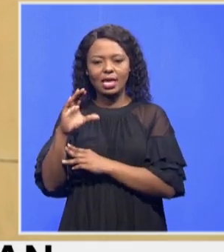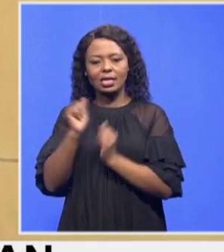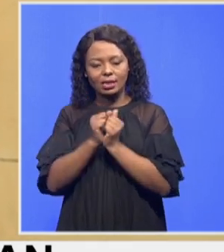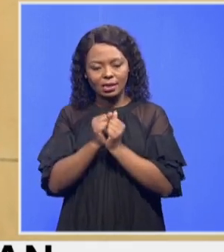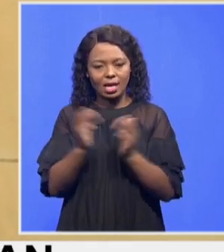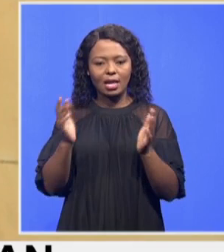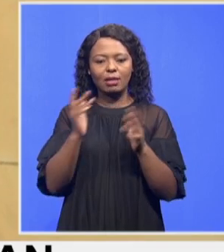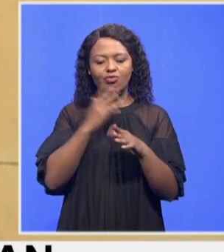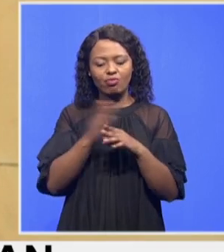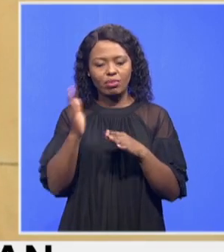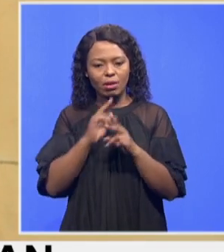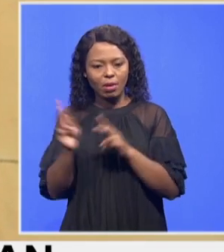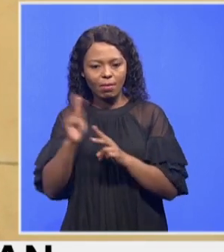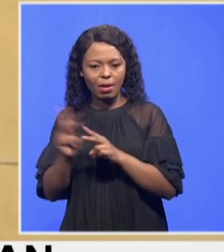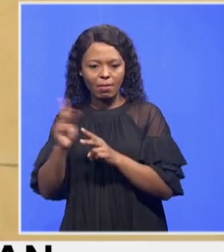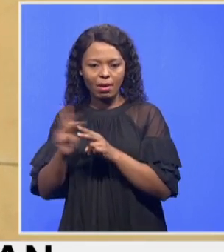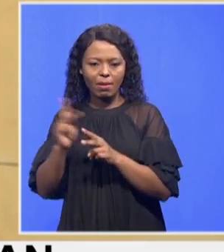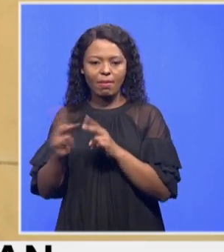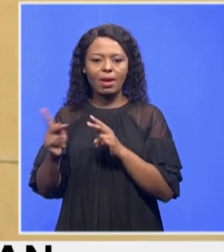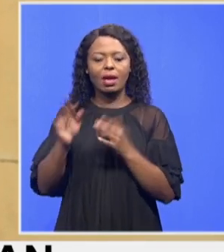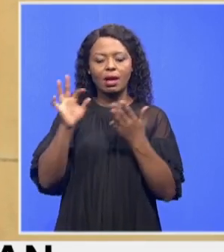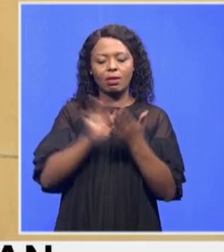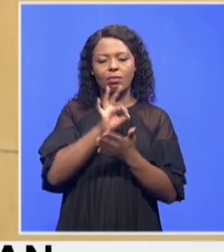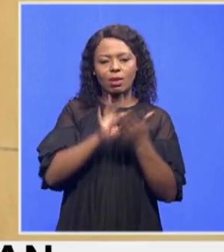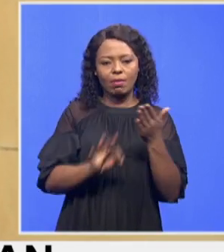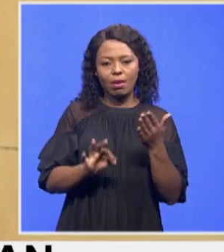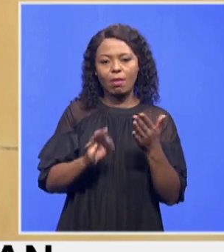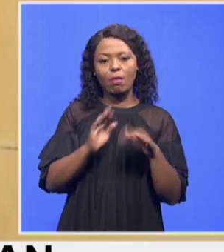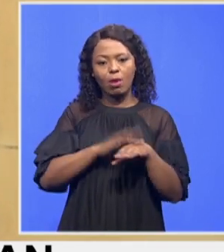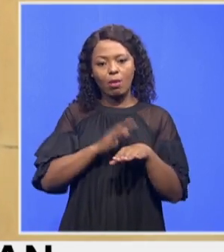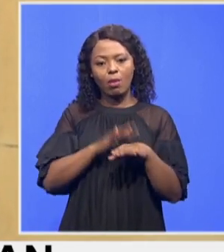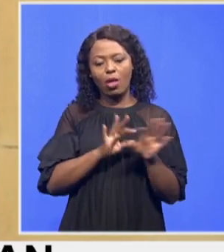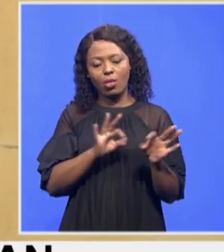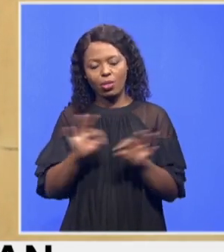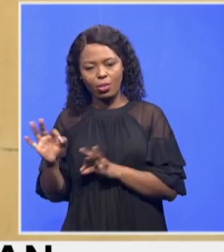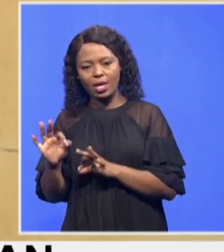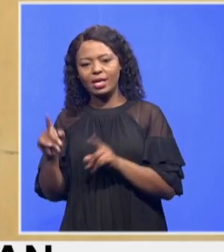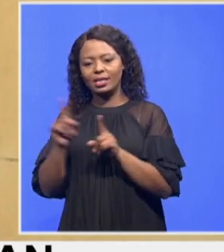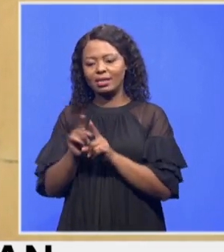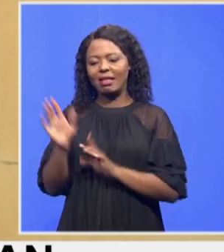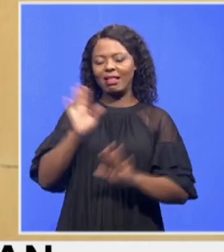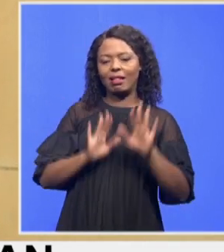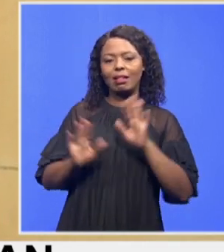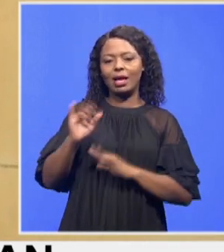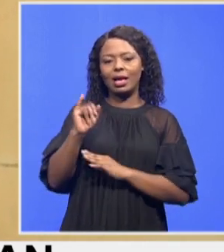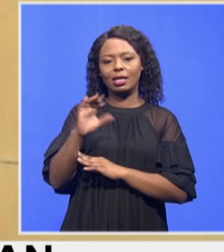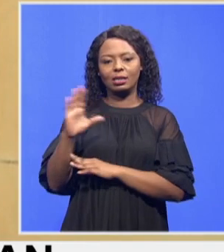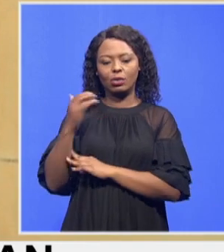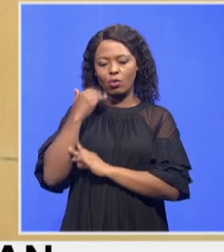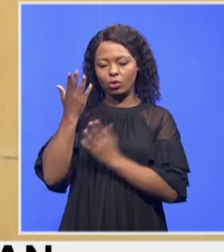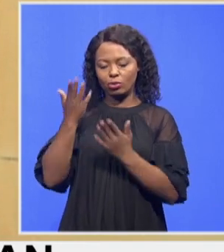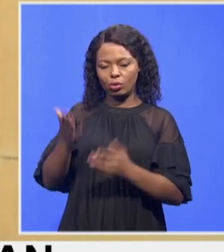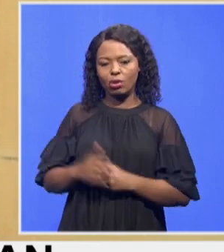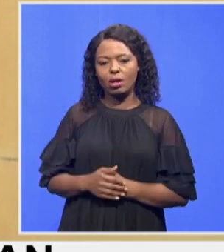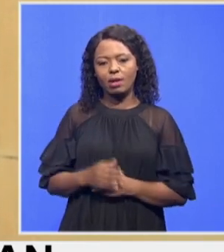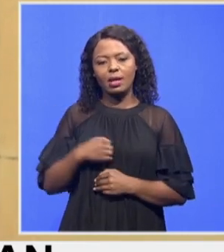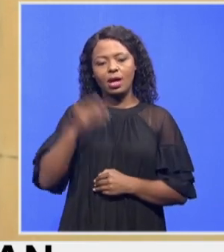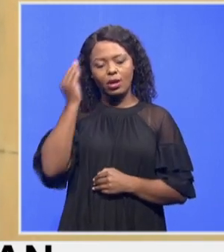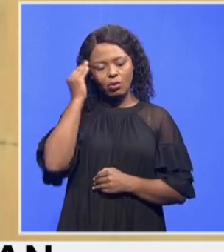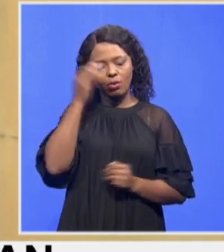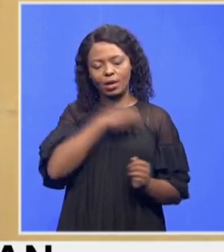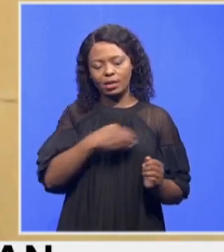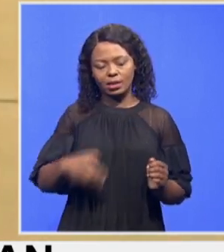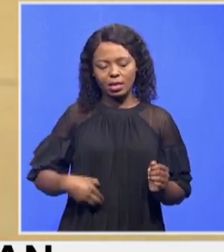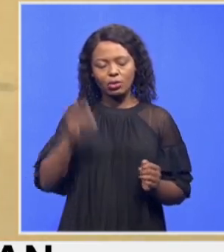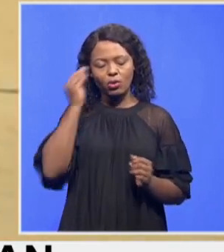2024 elections. And so the more we delay them, the more we disadvantage the IEC. And I want to believe the presidency is aware of that.